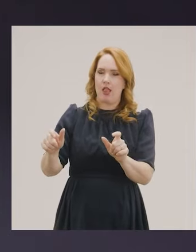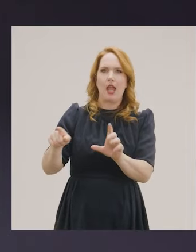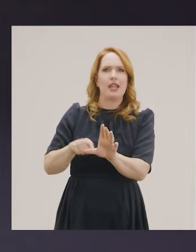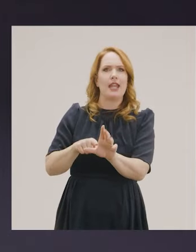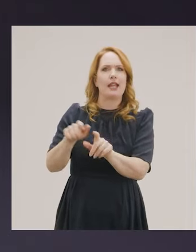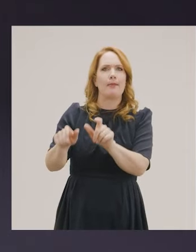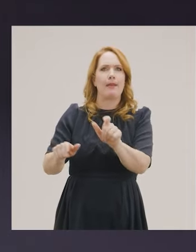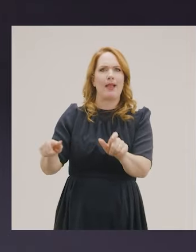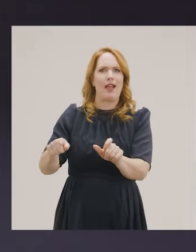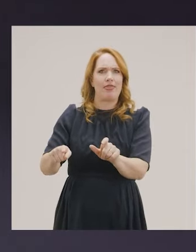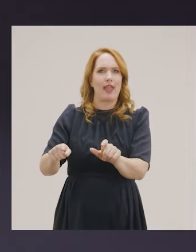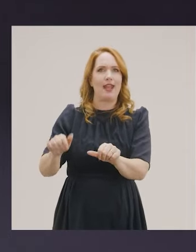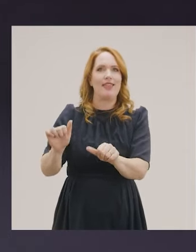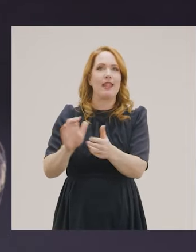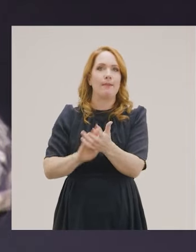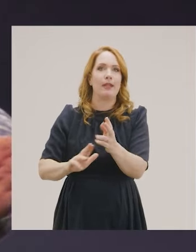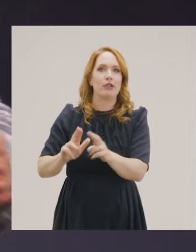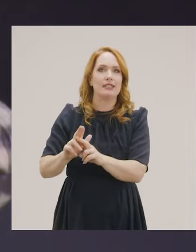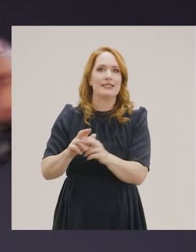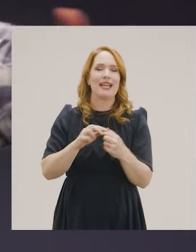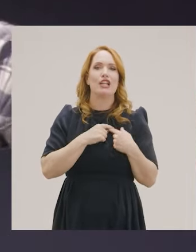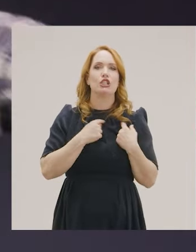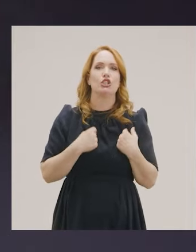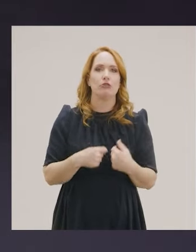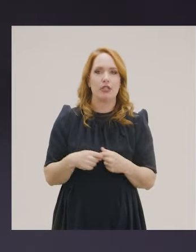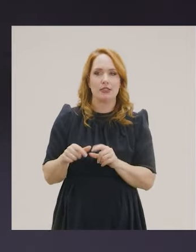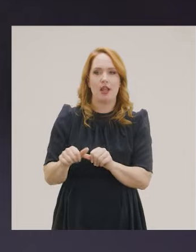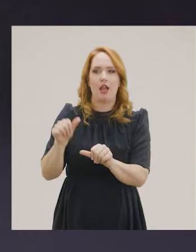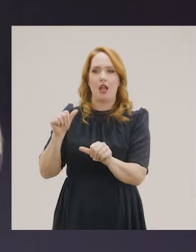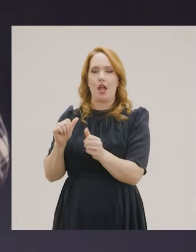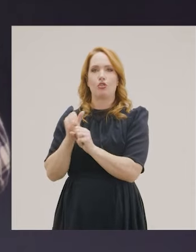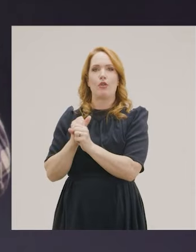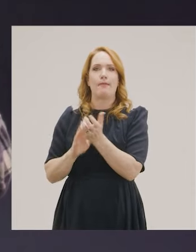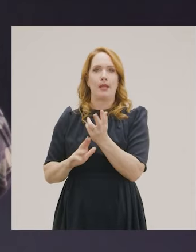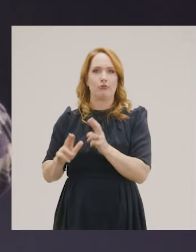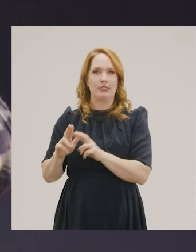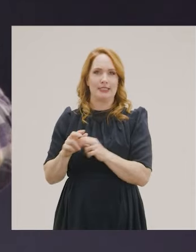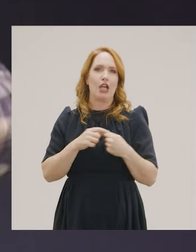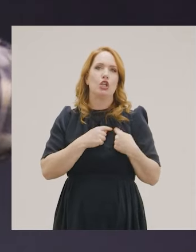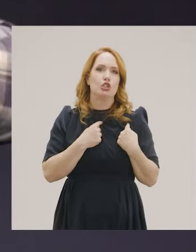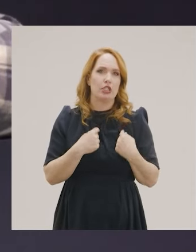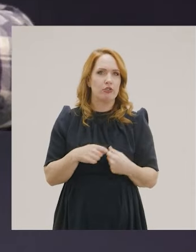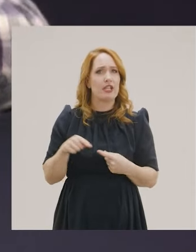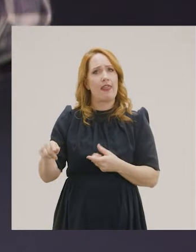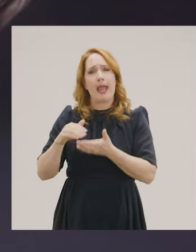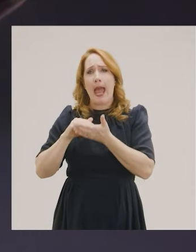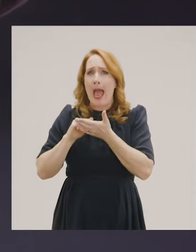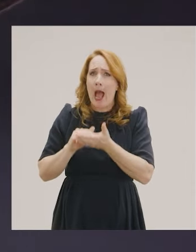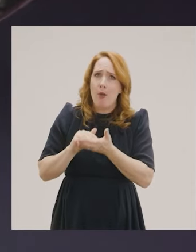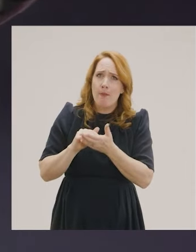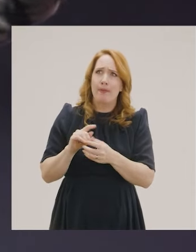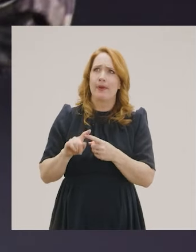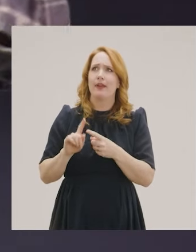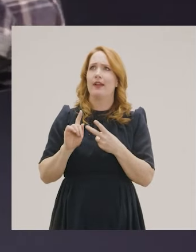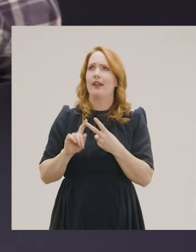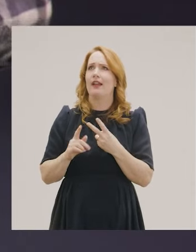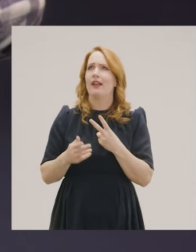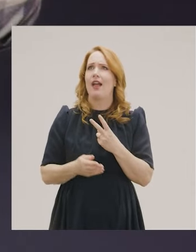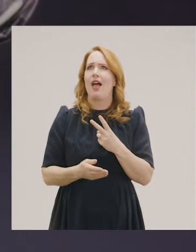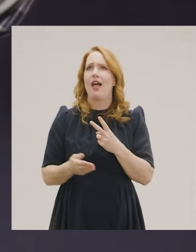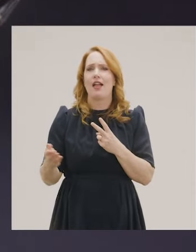you come from generations of people that have been generous. I'm not talking about giving necessary money to the church, but just in the way they live their